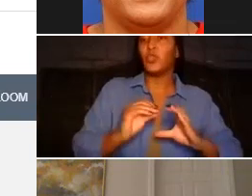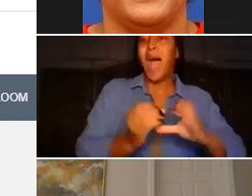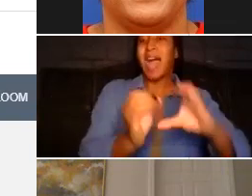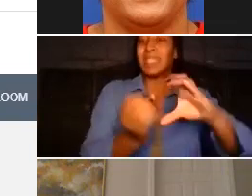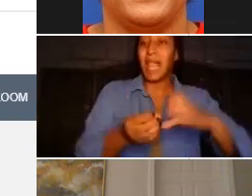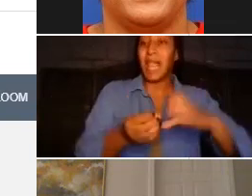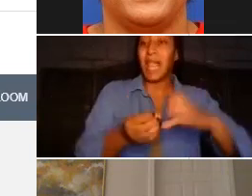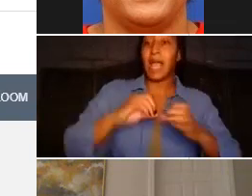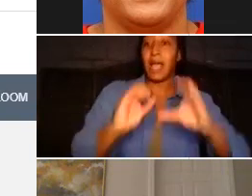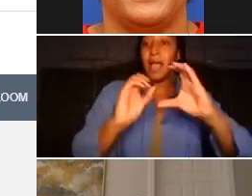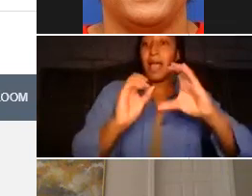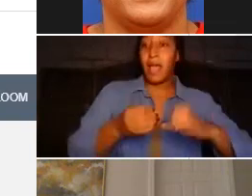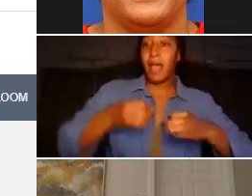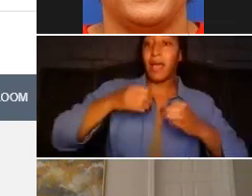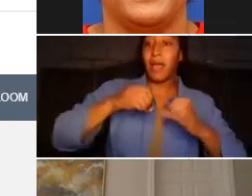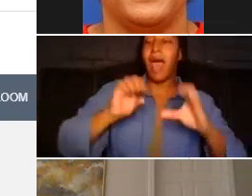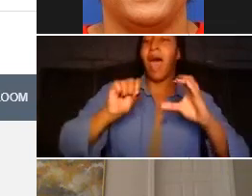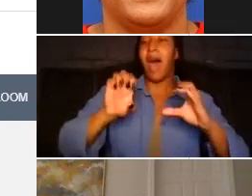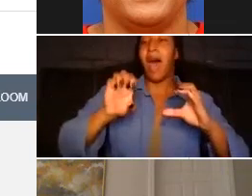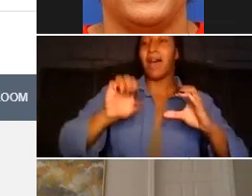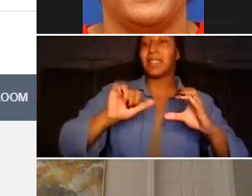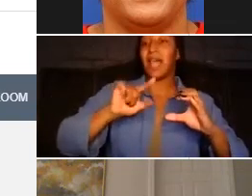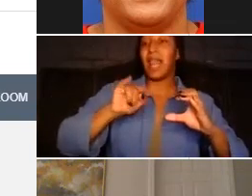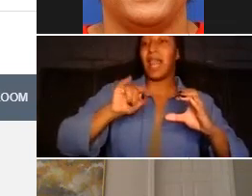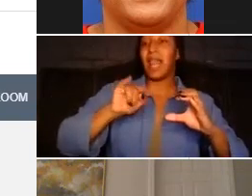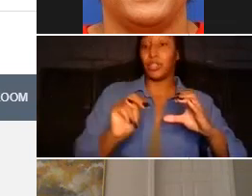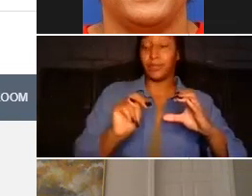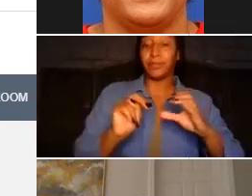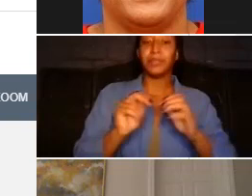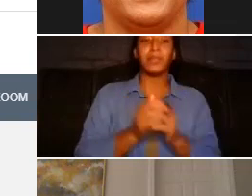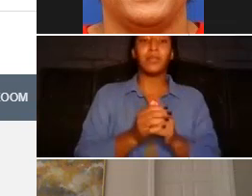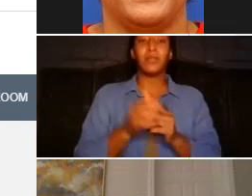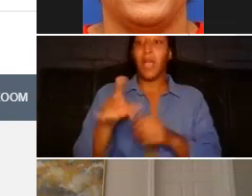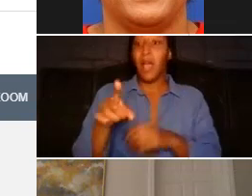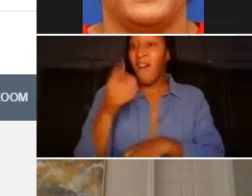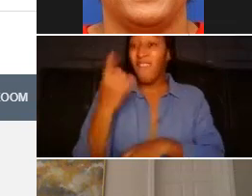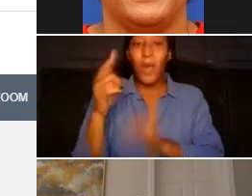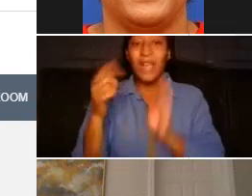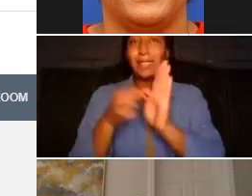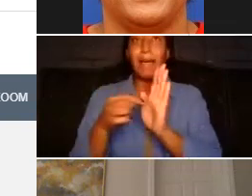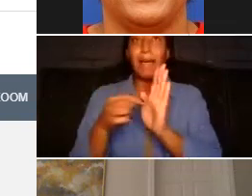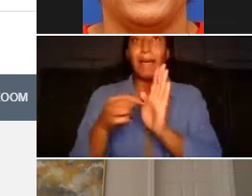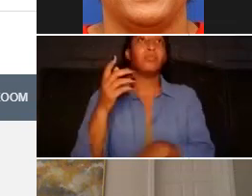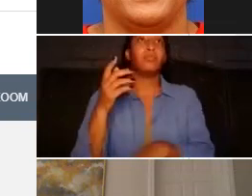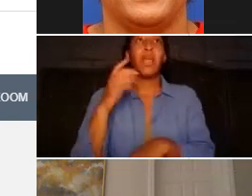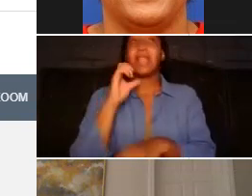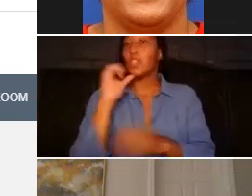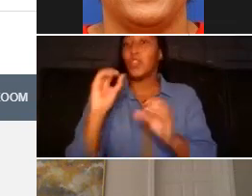mass. And that's light, for example, and other forms of electromagnetic energy, things like radio